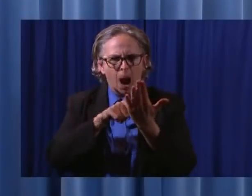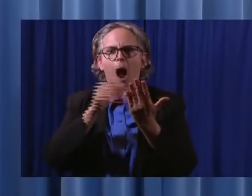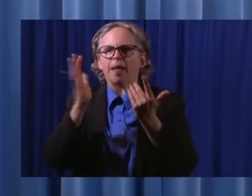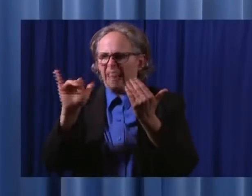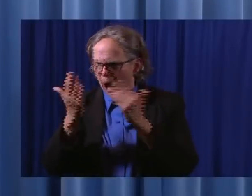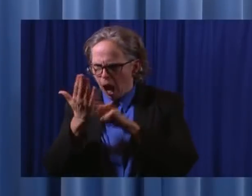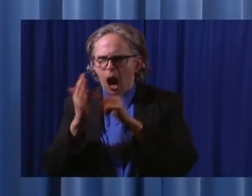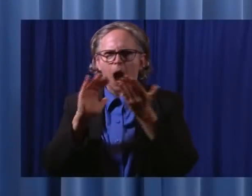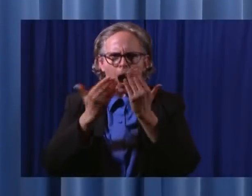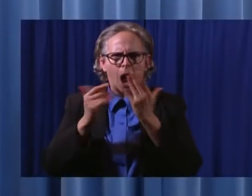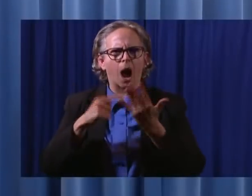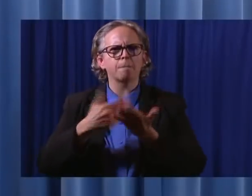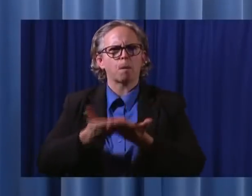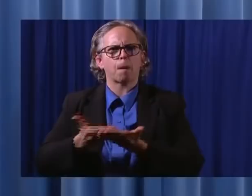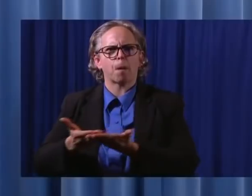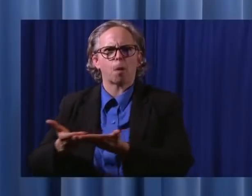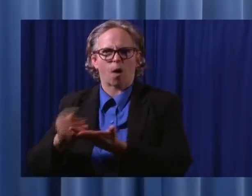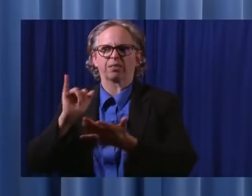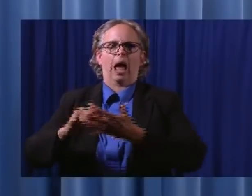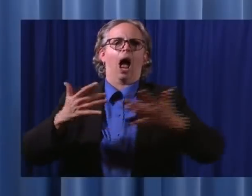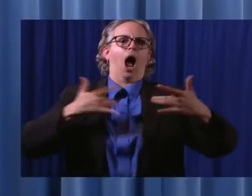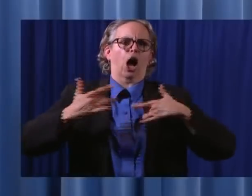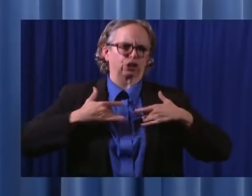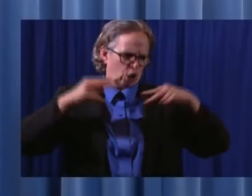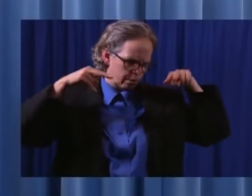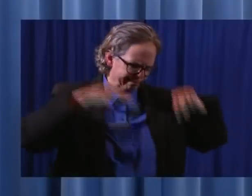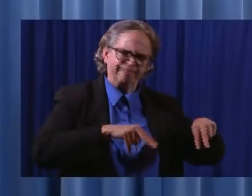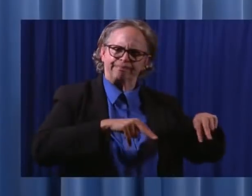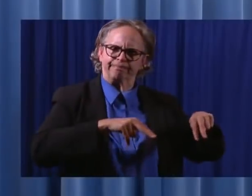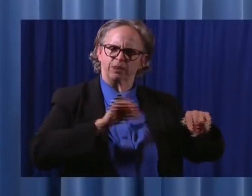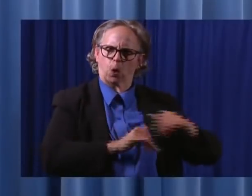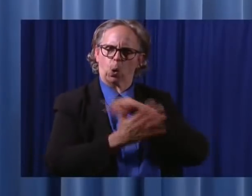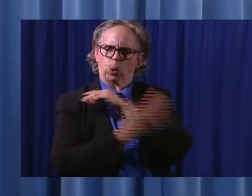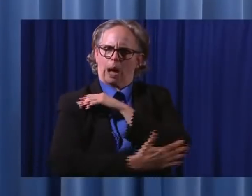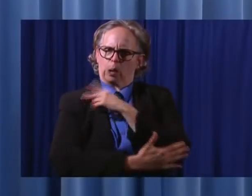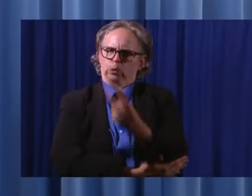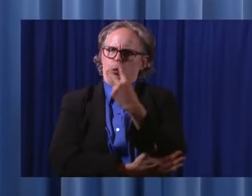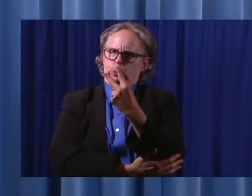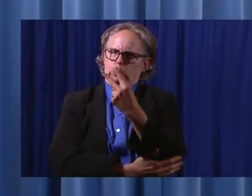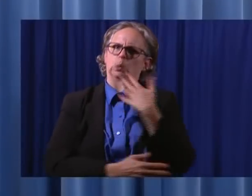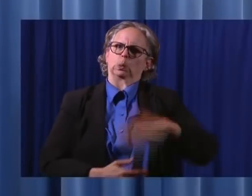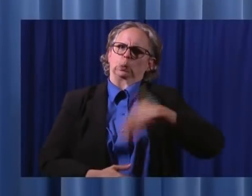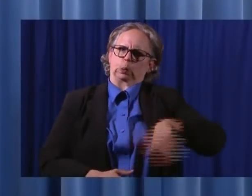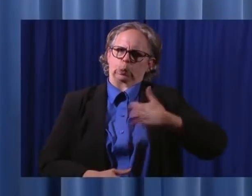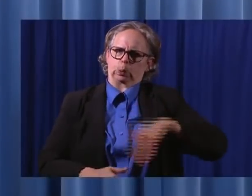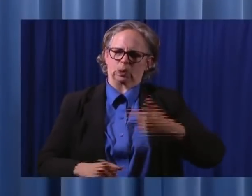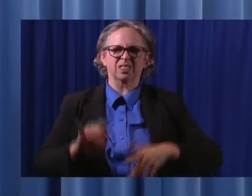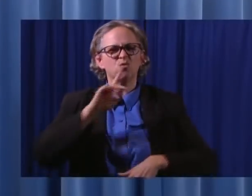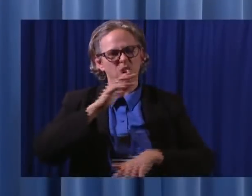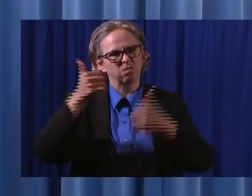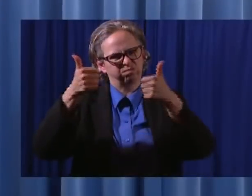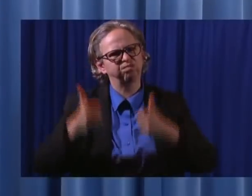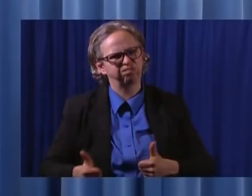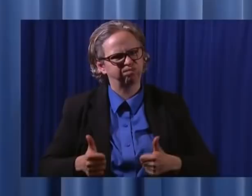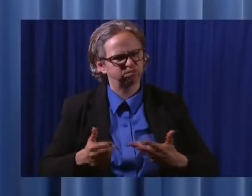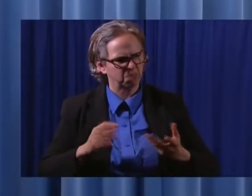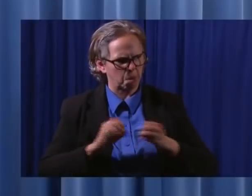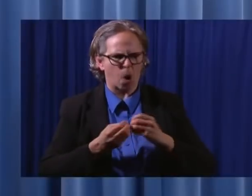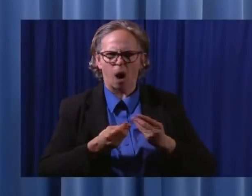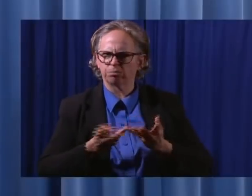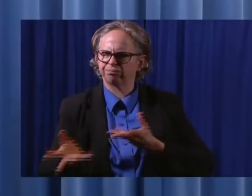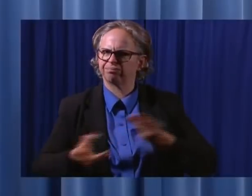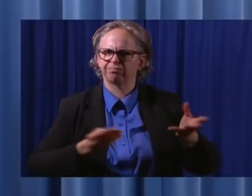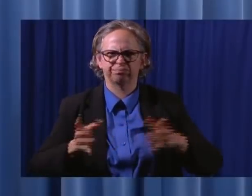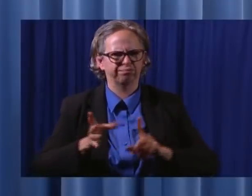up, and if they're going the wrong way. For example, out of that 7,